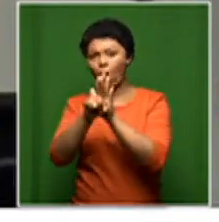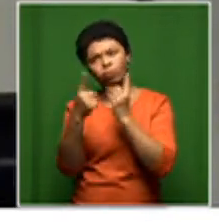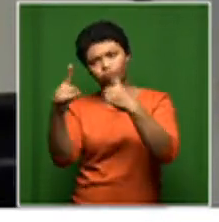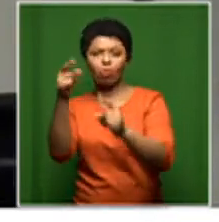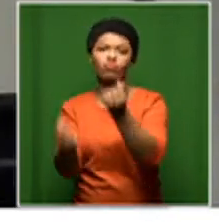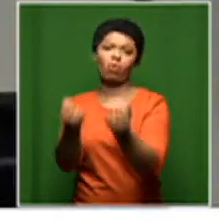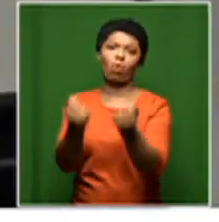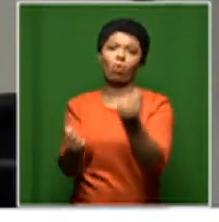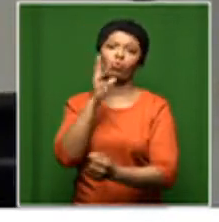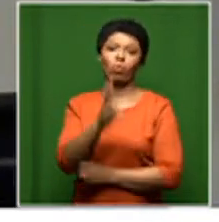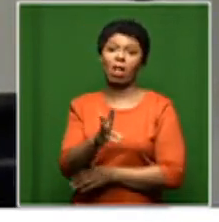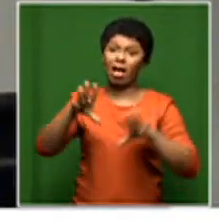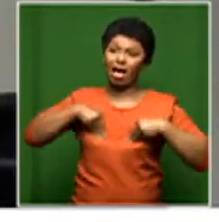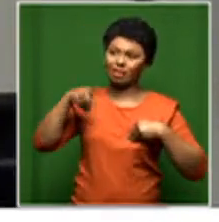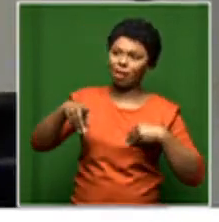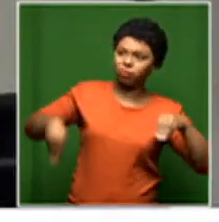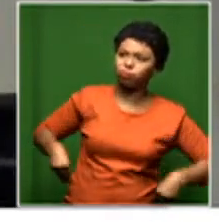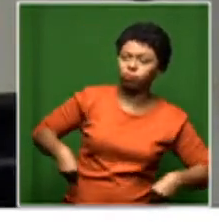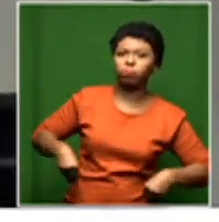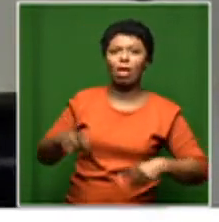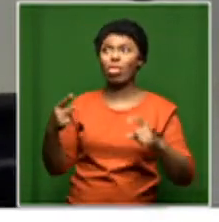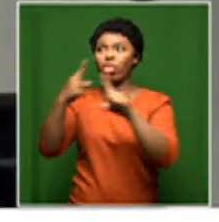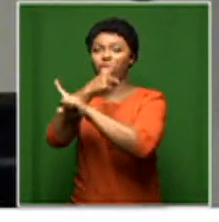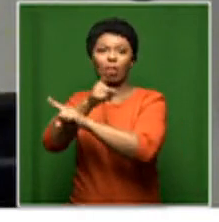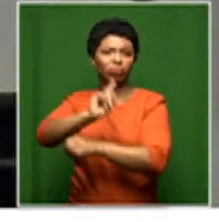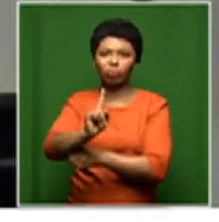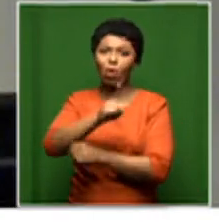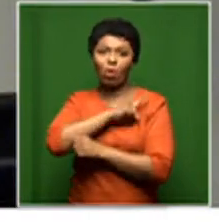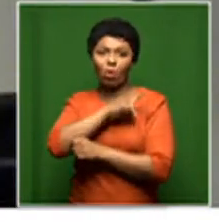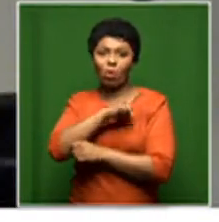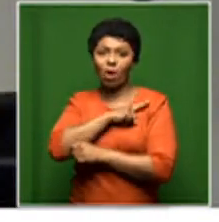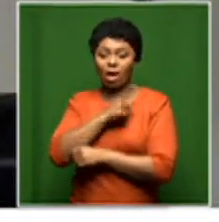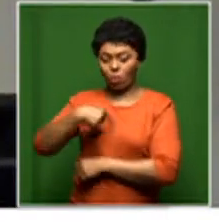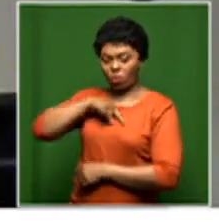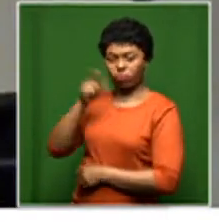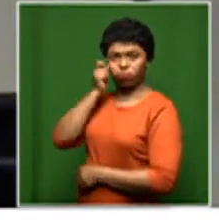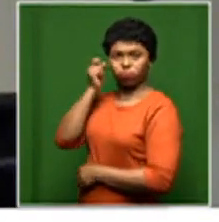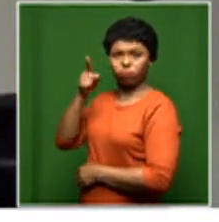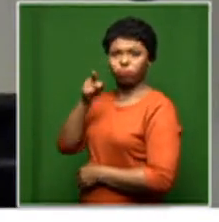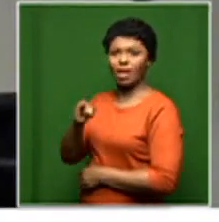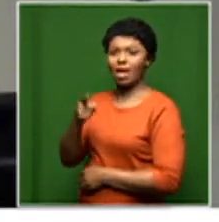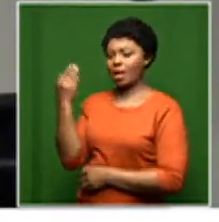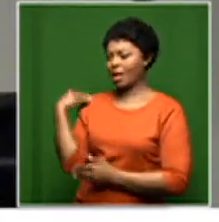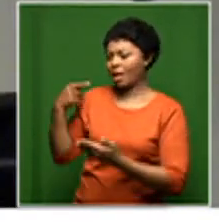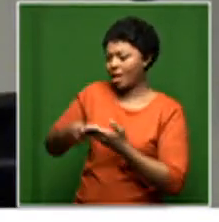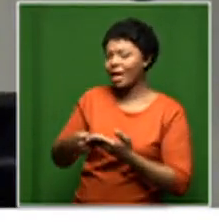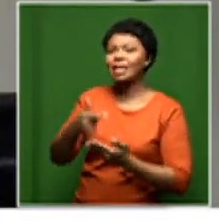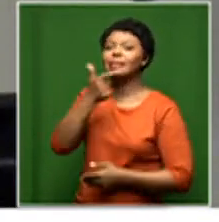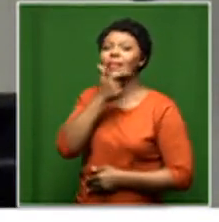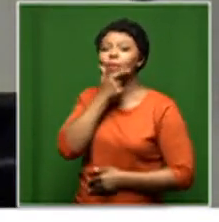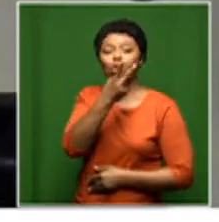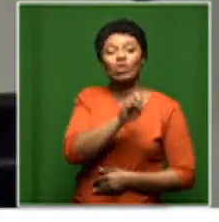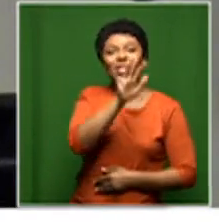cannot allow this. We entered into this coalition on the understanding that it would be from December 2019